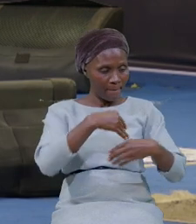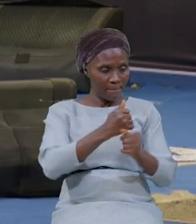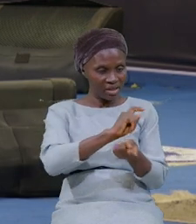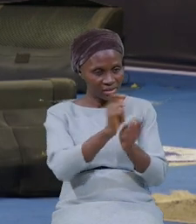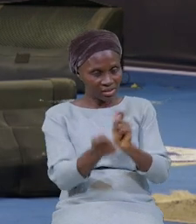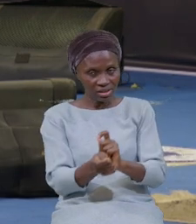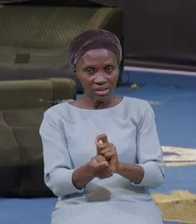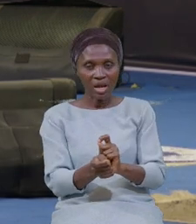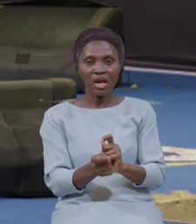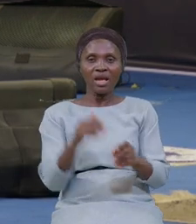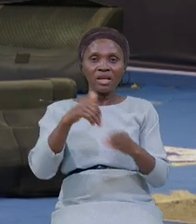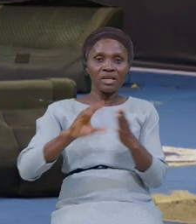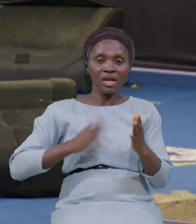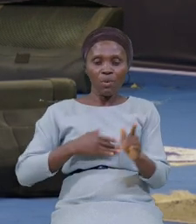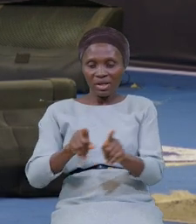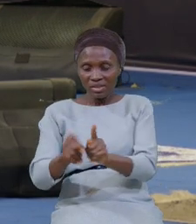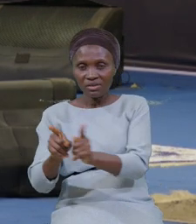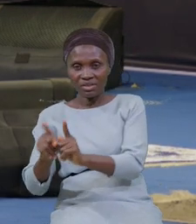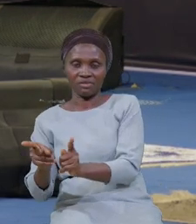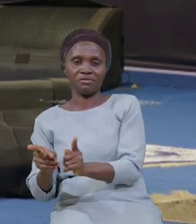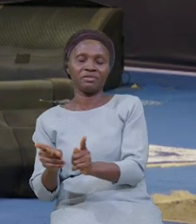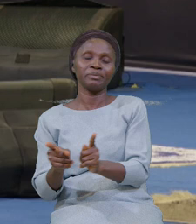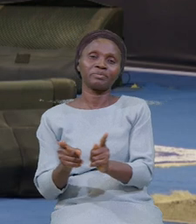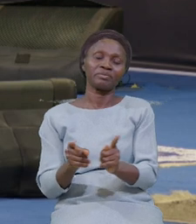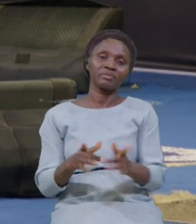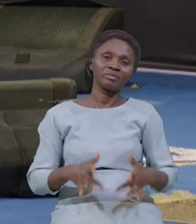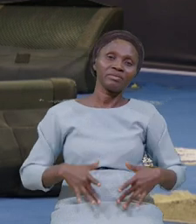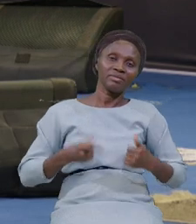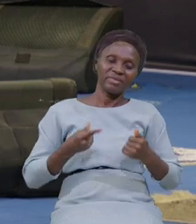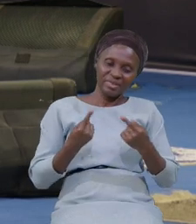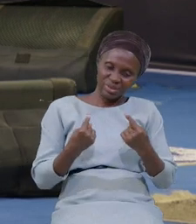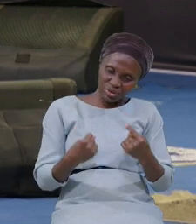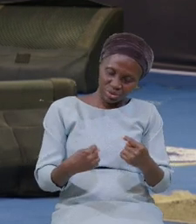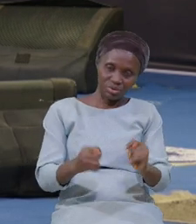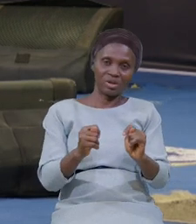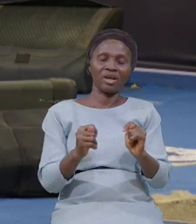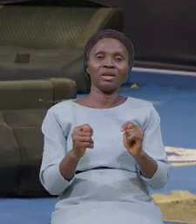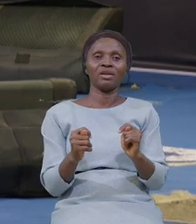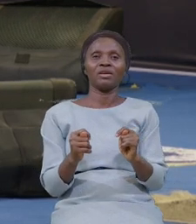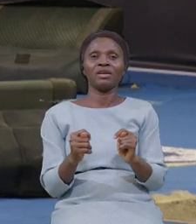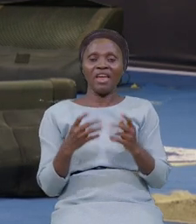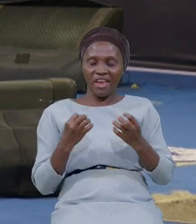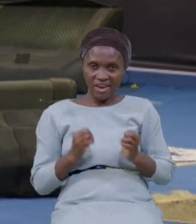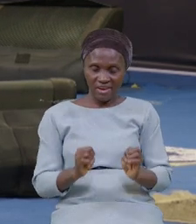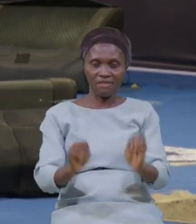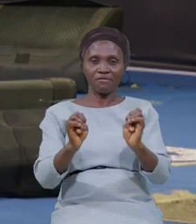different endeavors, our country will change. That's all the amen you have.